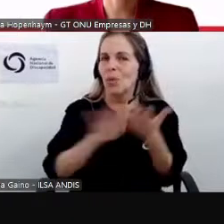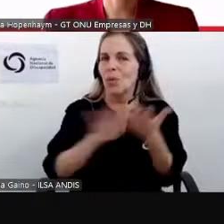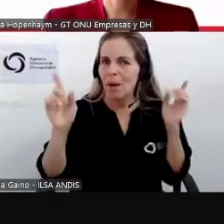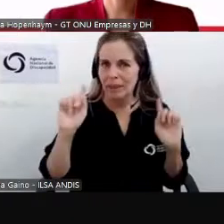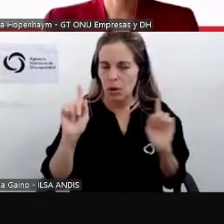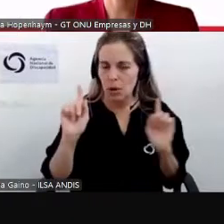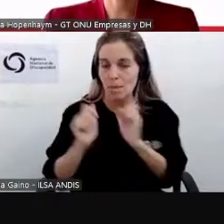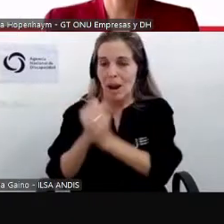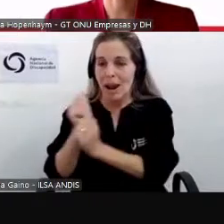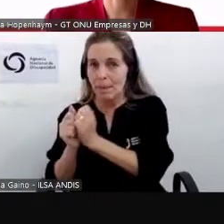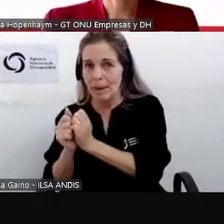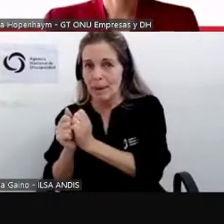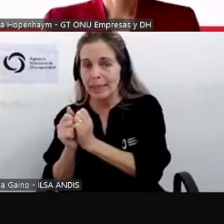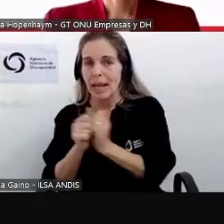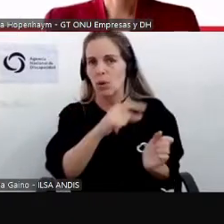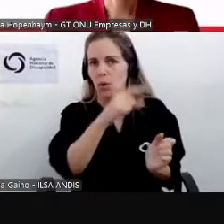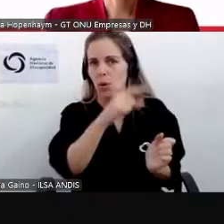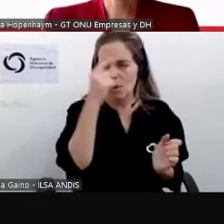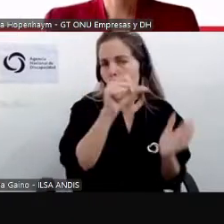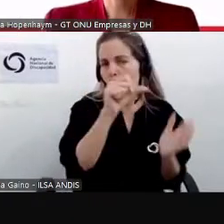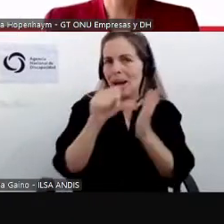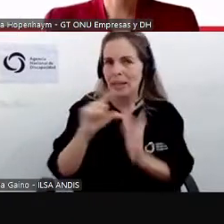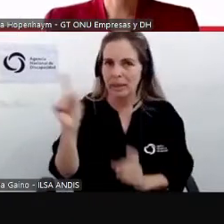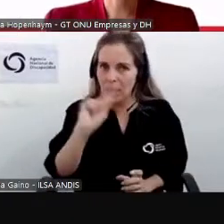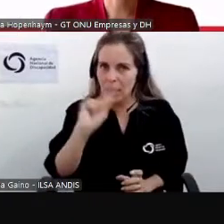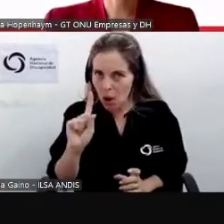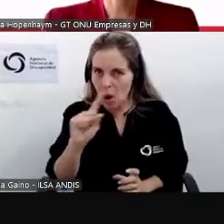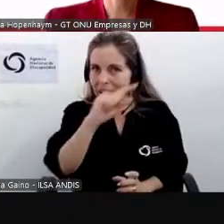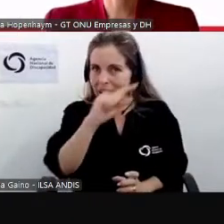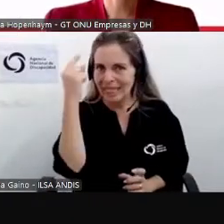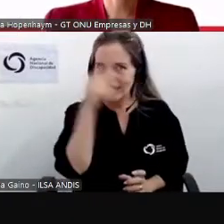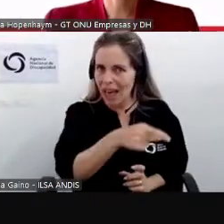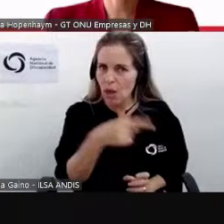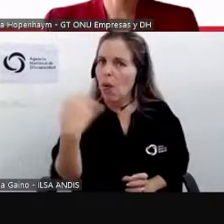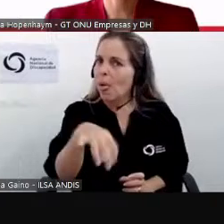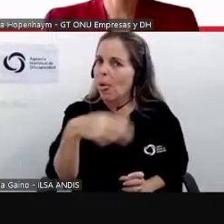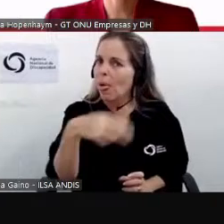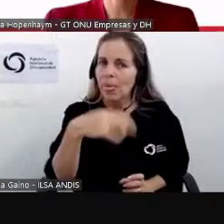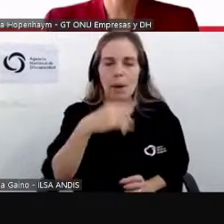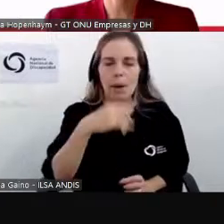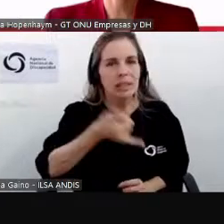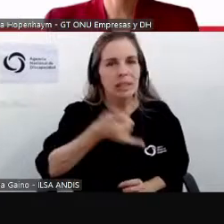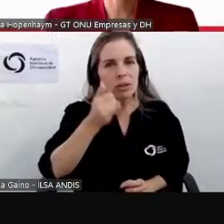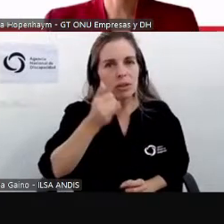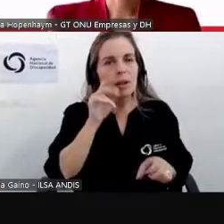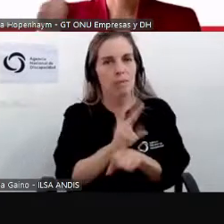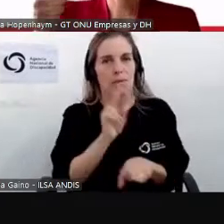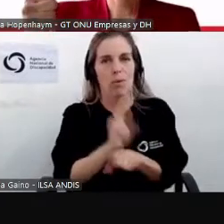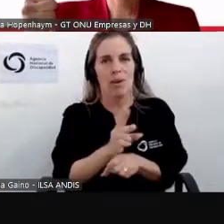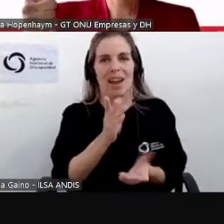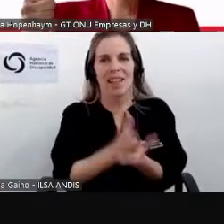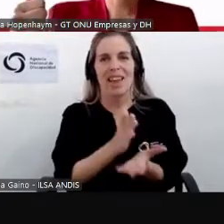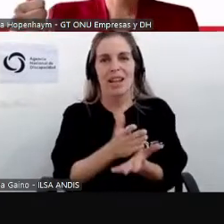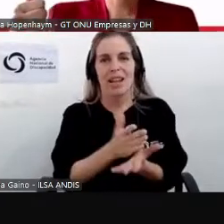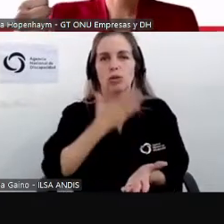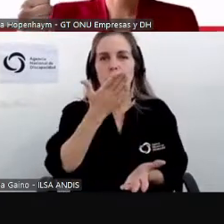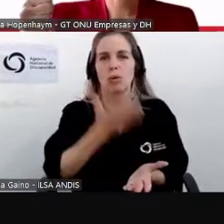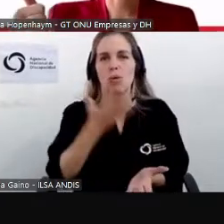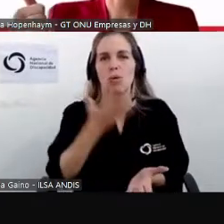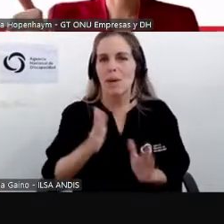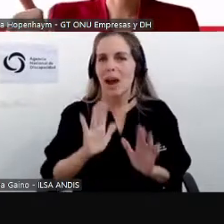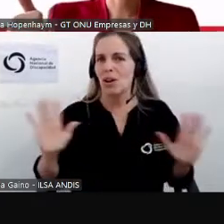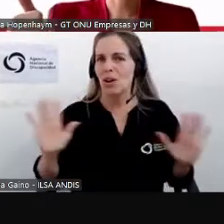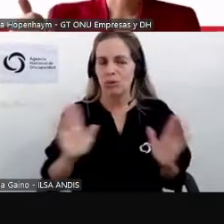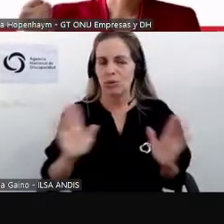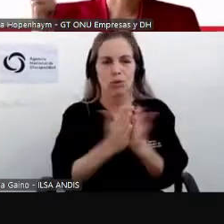17 states that with the purpose of identifying, preventing, mitigating, and responding for the negative impact of acceptable human rights, companies need to conduct due diligence. And this is extremely important, and it said it needs